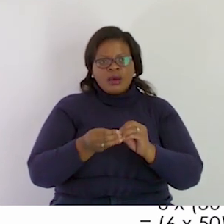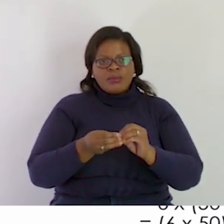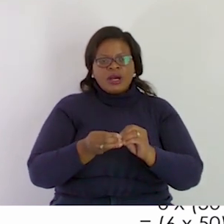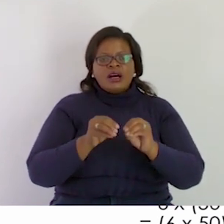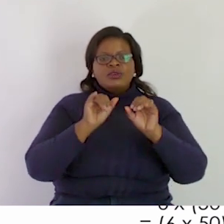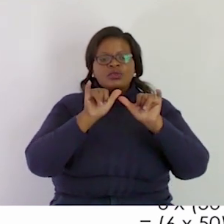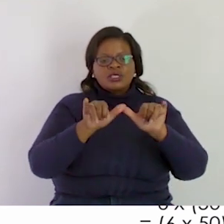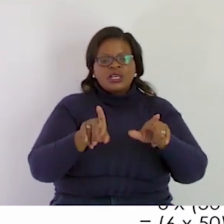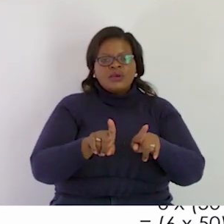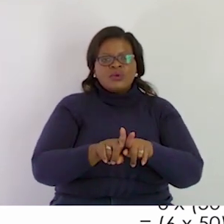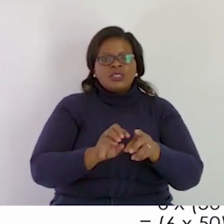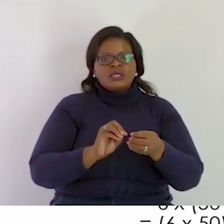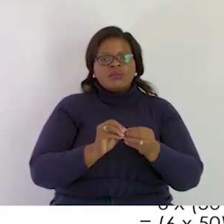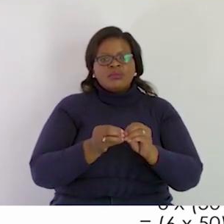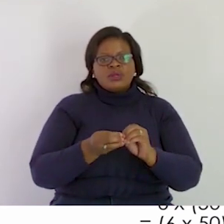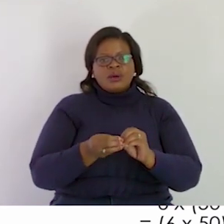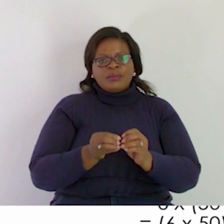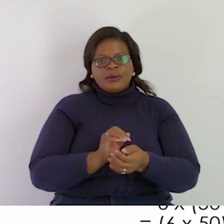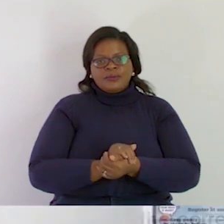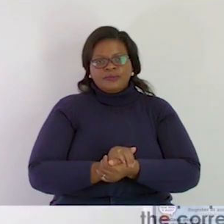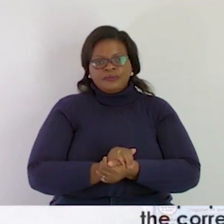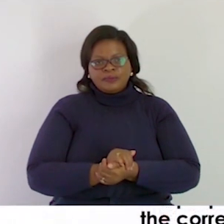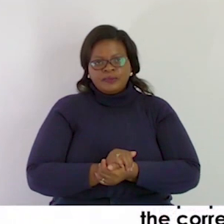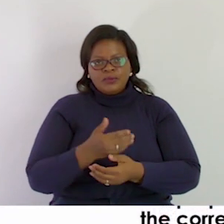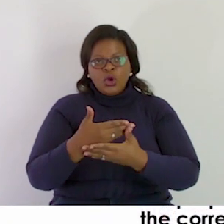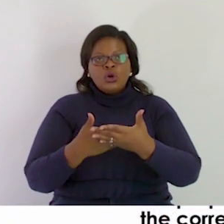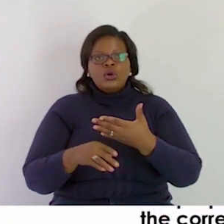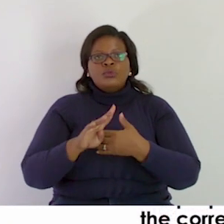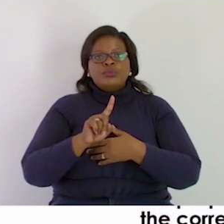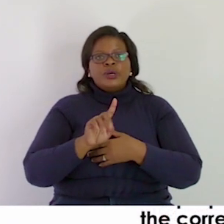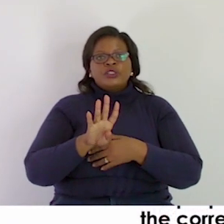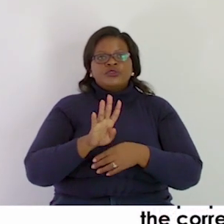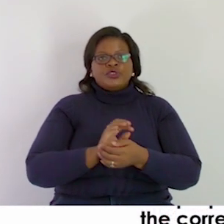number. Moving to page 14.